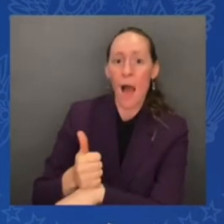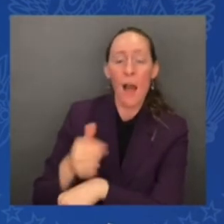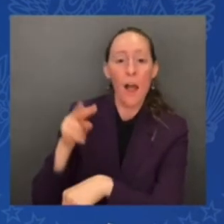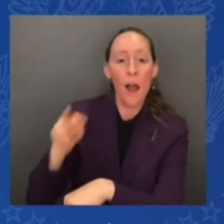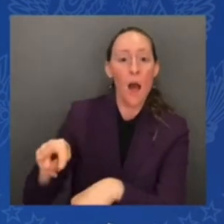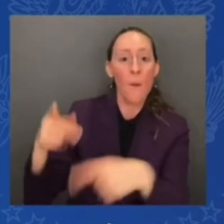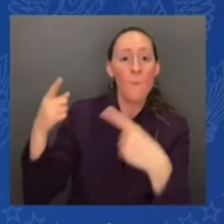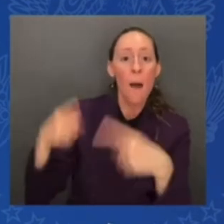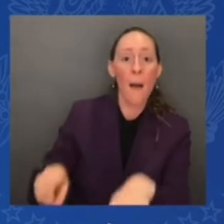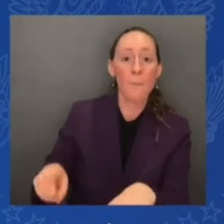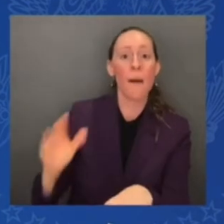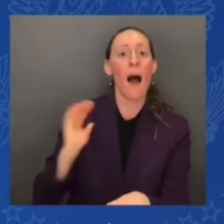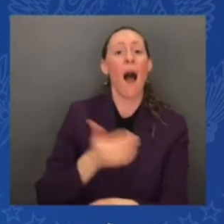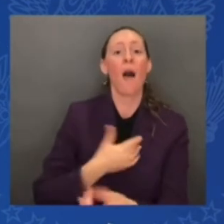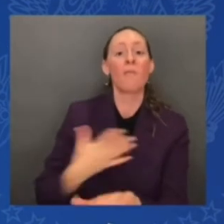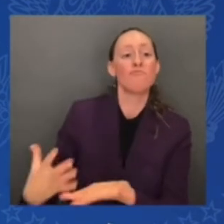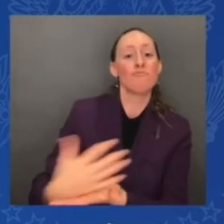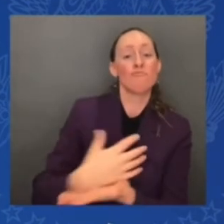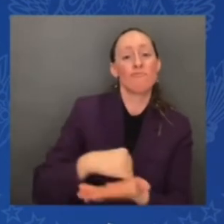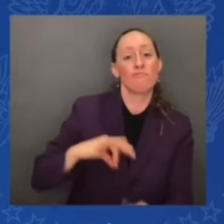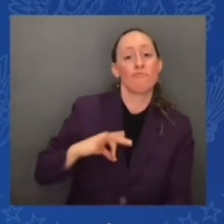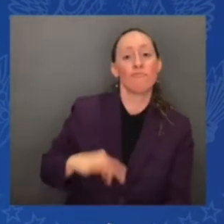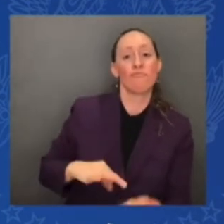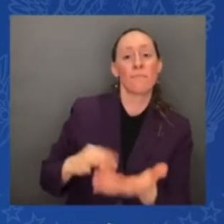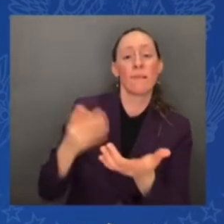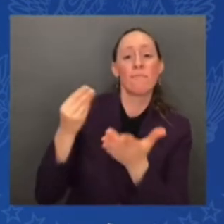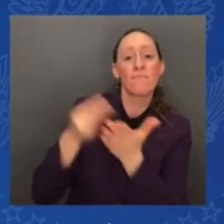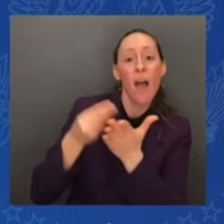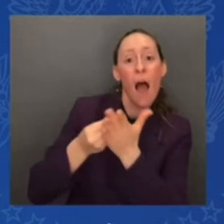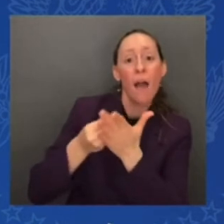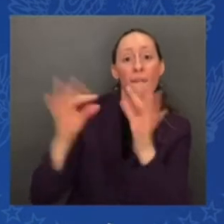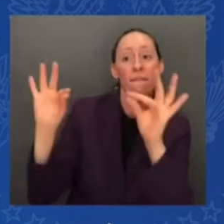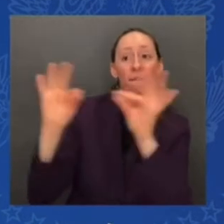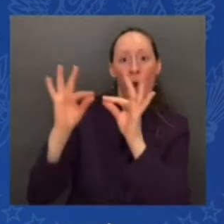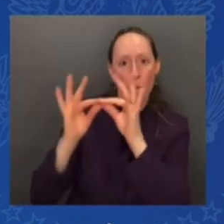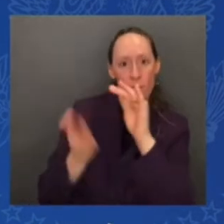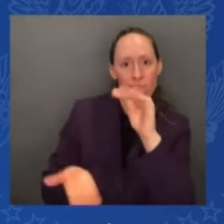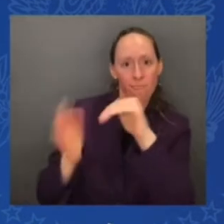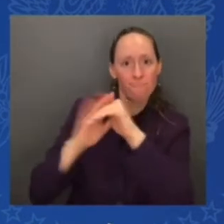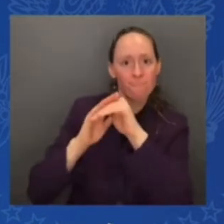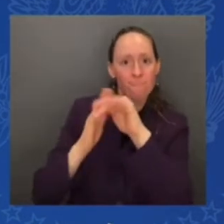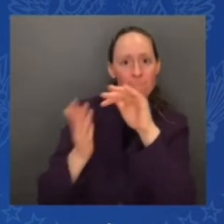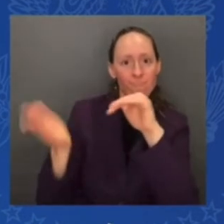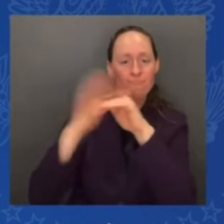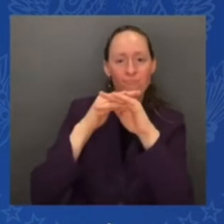jobs, we're creating American jobs, and we're exporting American products.